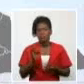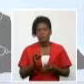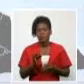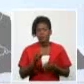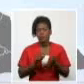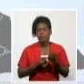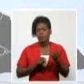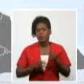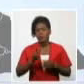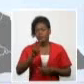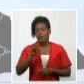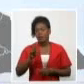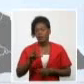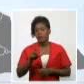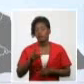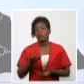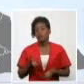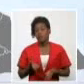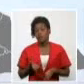Of the